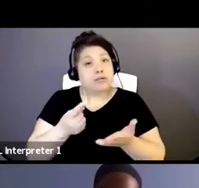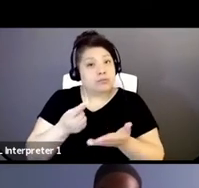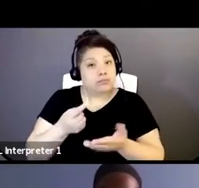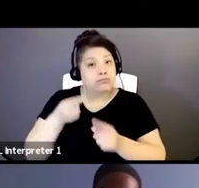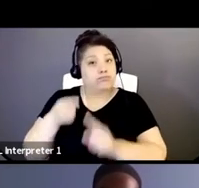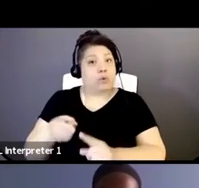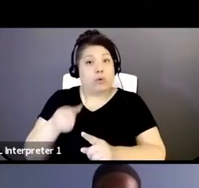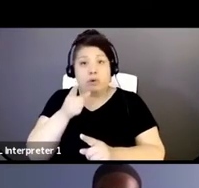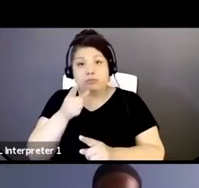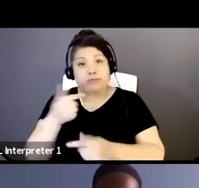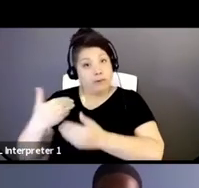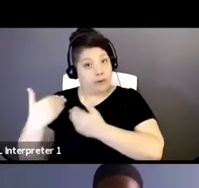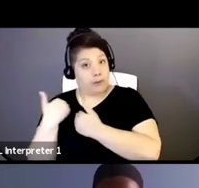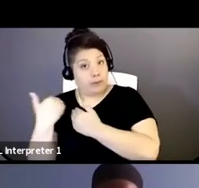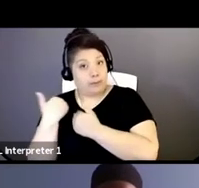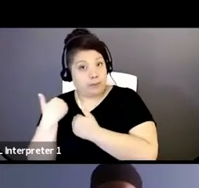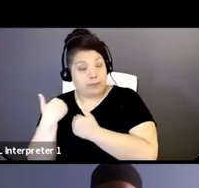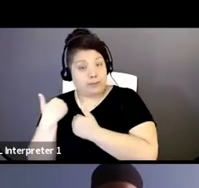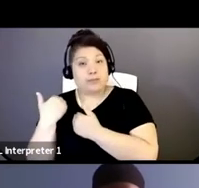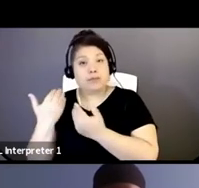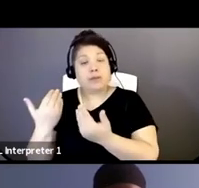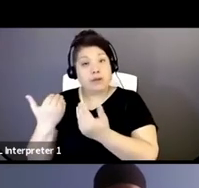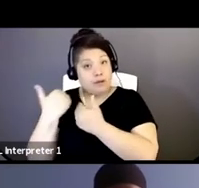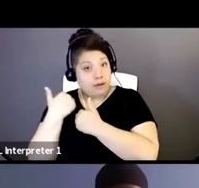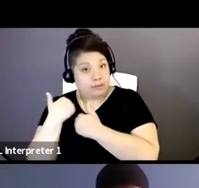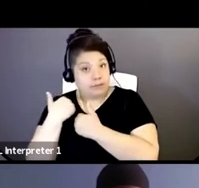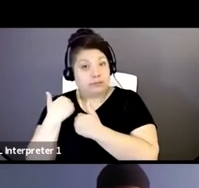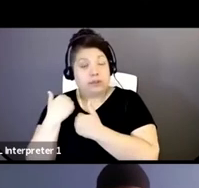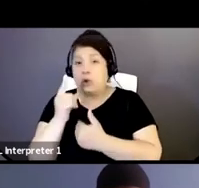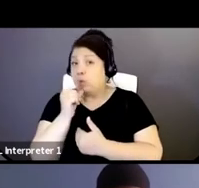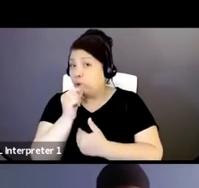accountability, especially when we're talking about